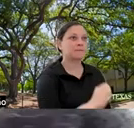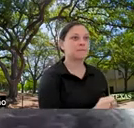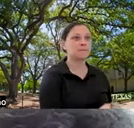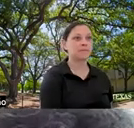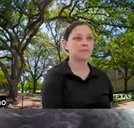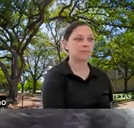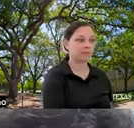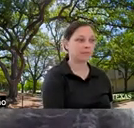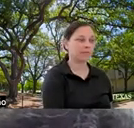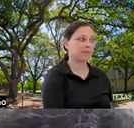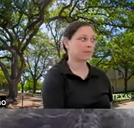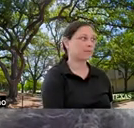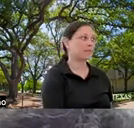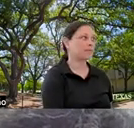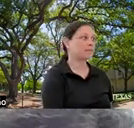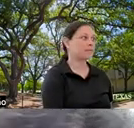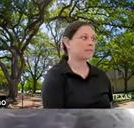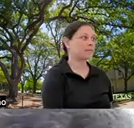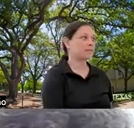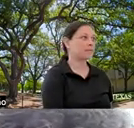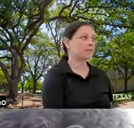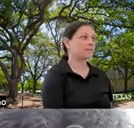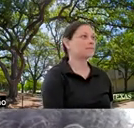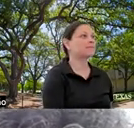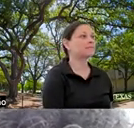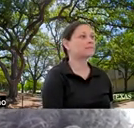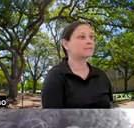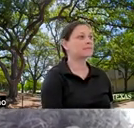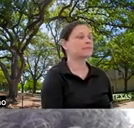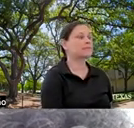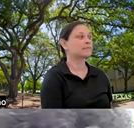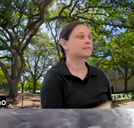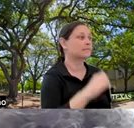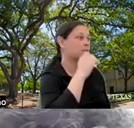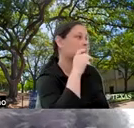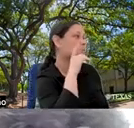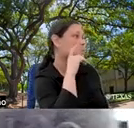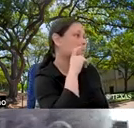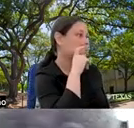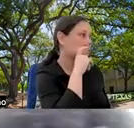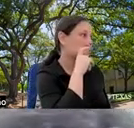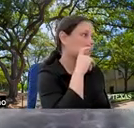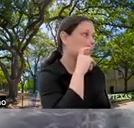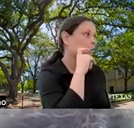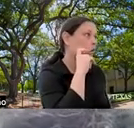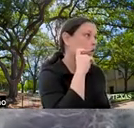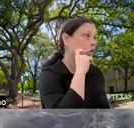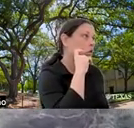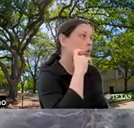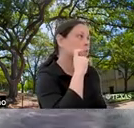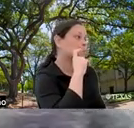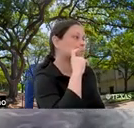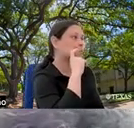I want you to, on this right-hand side that is blank, just identify who you are. So if you circled, I